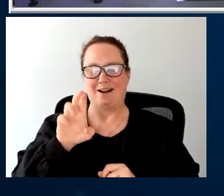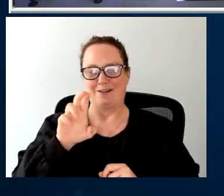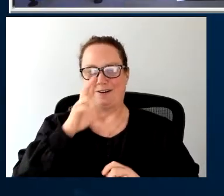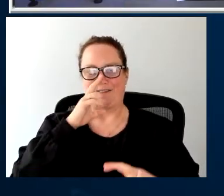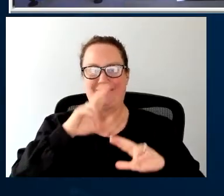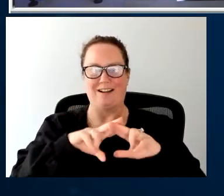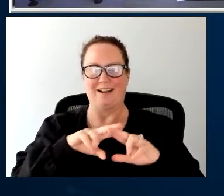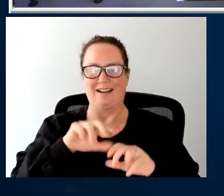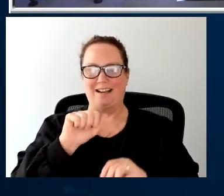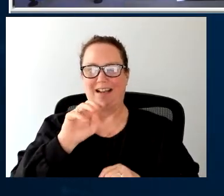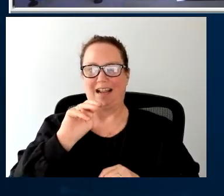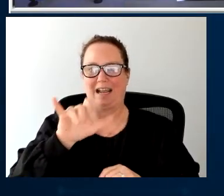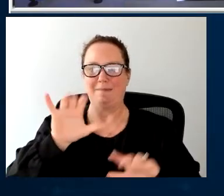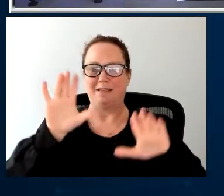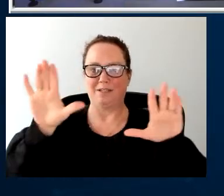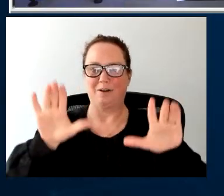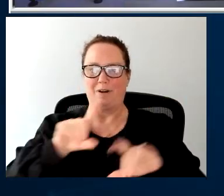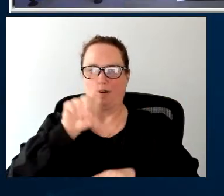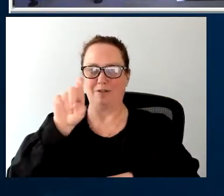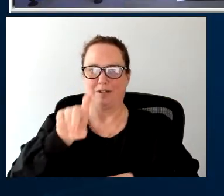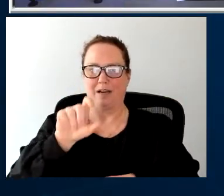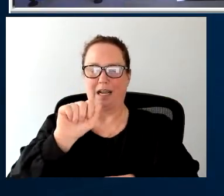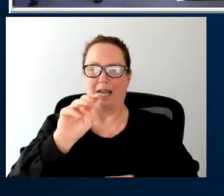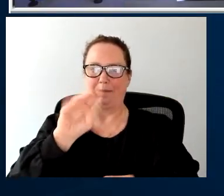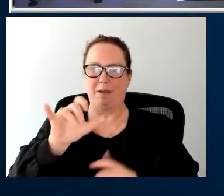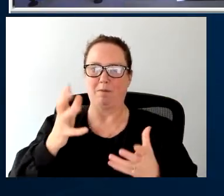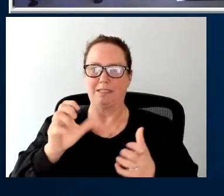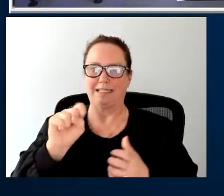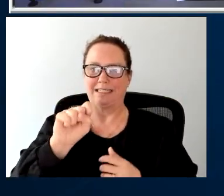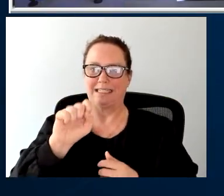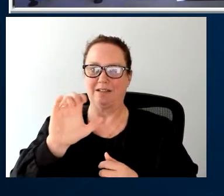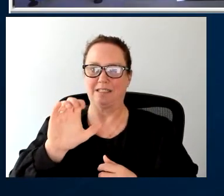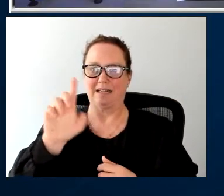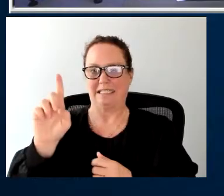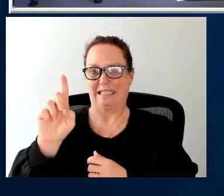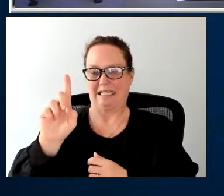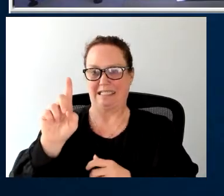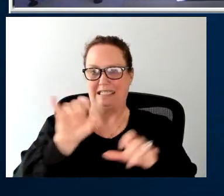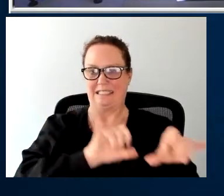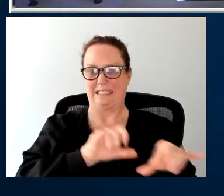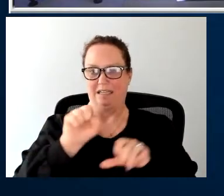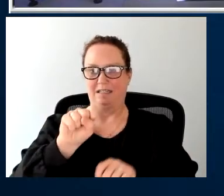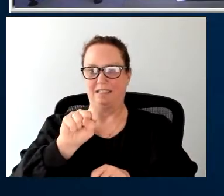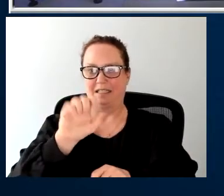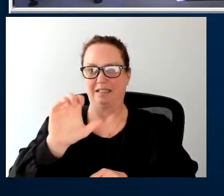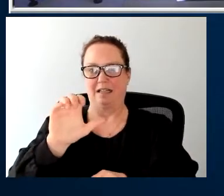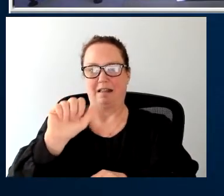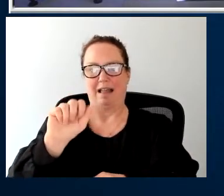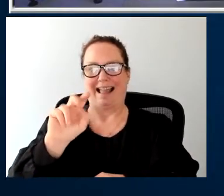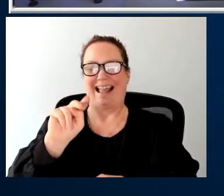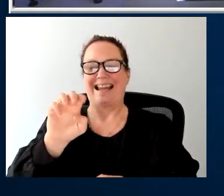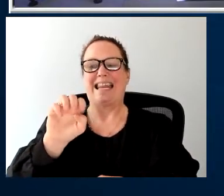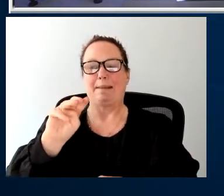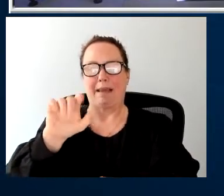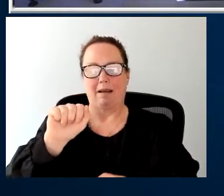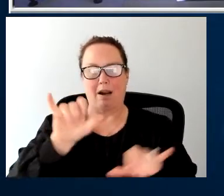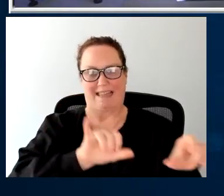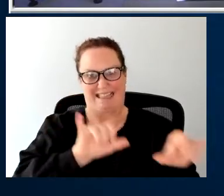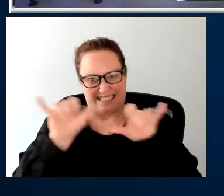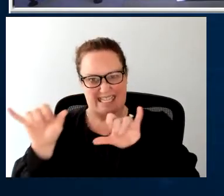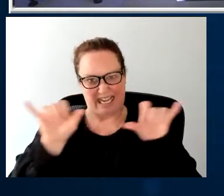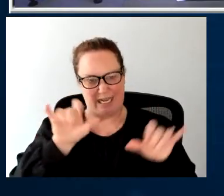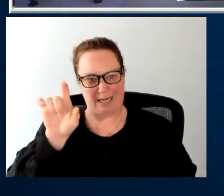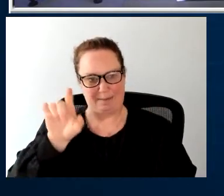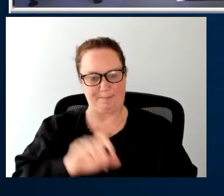Amy has a great question. Amy wants to know, is sickle cell disease the same as sickle cell anemia?